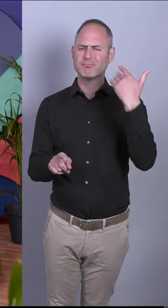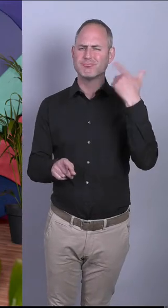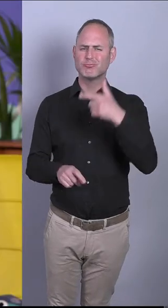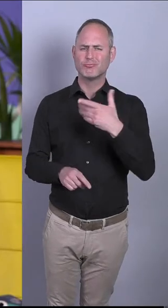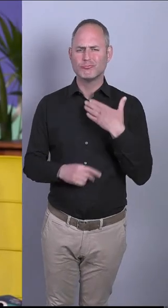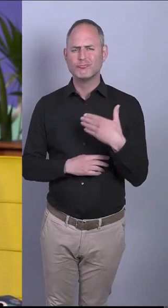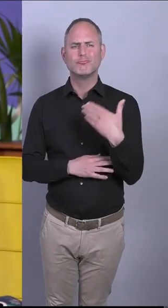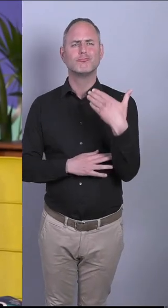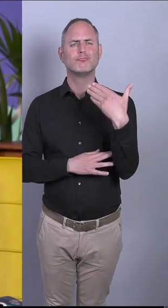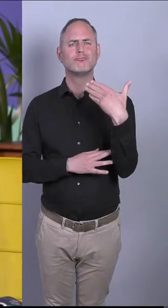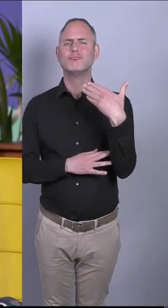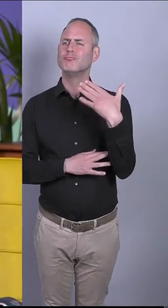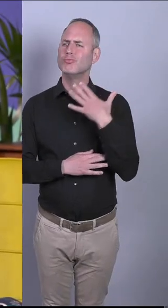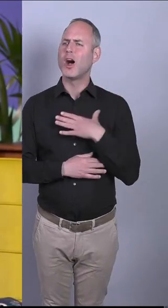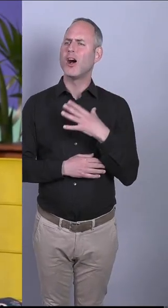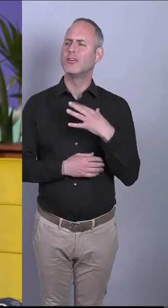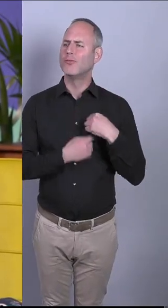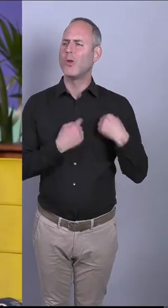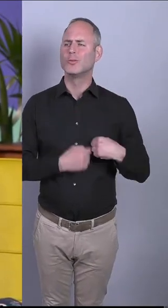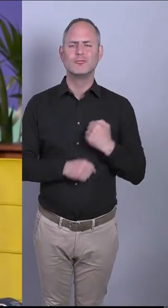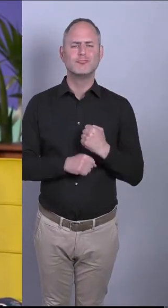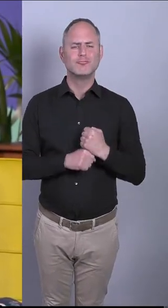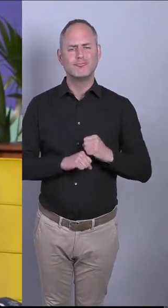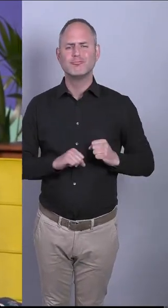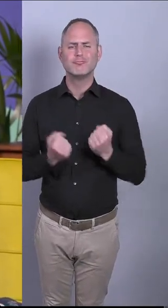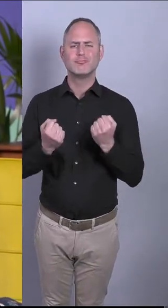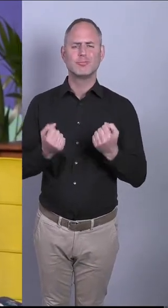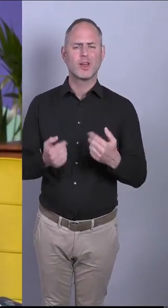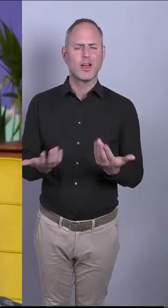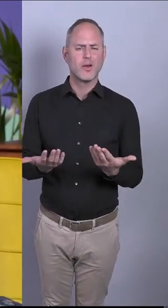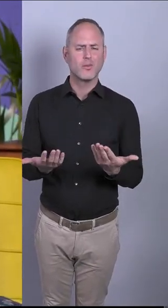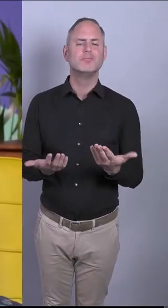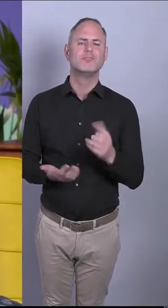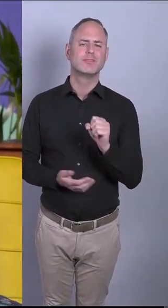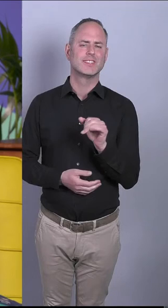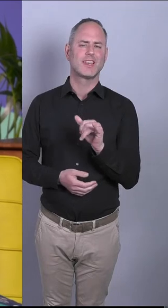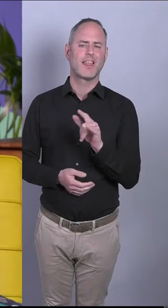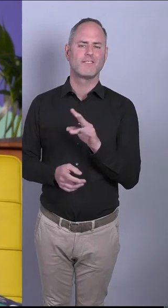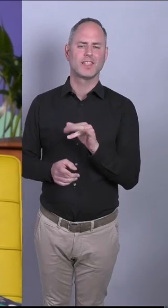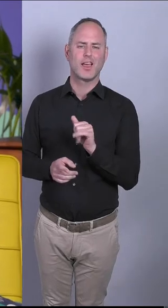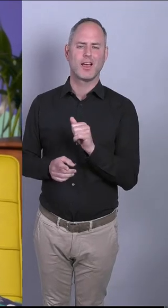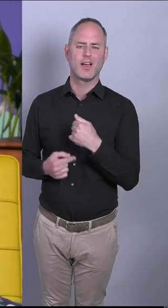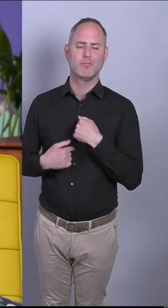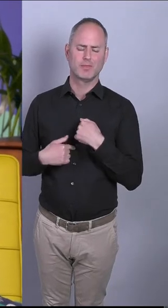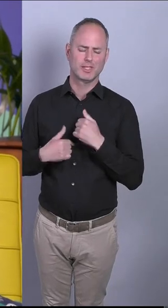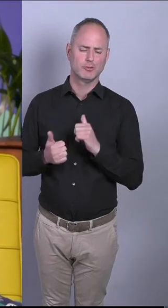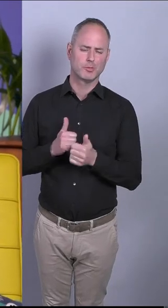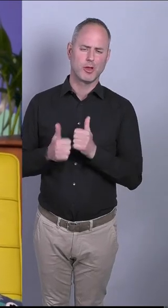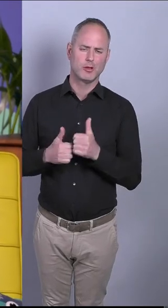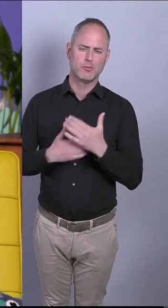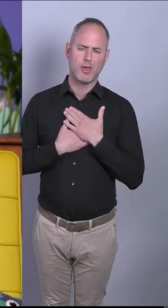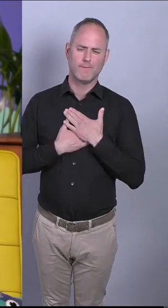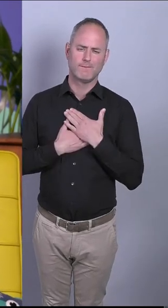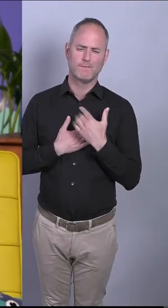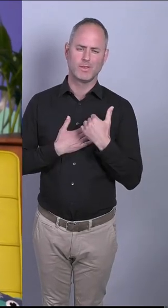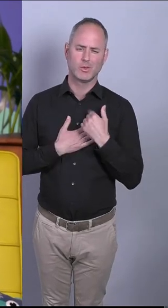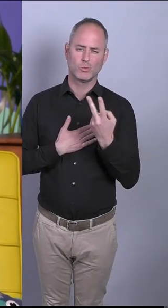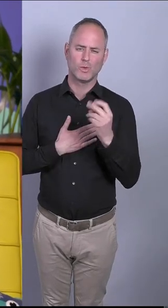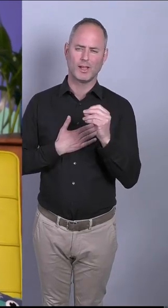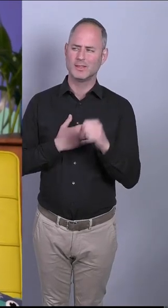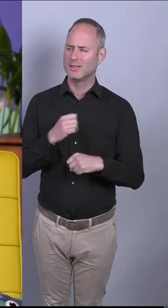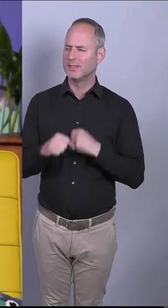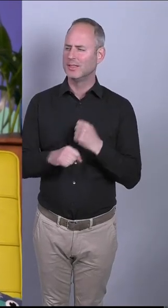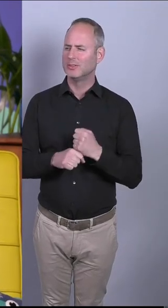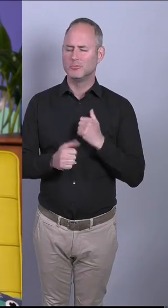did you want to be volunteers in the national games? Well, I love sports. I'm Sylvia, and for